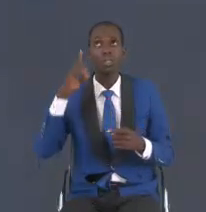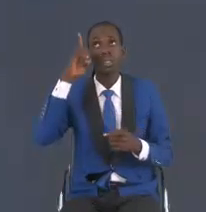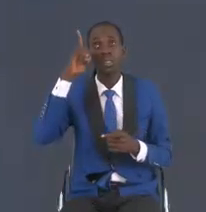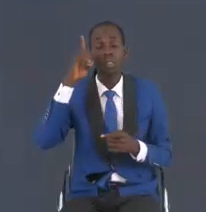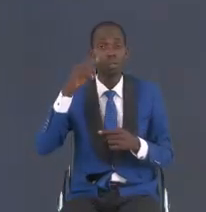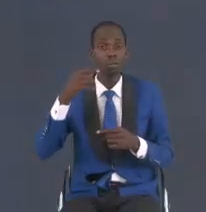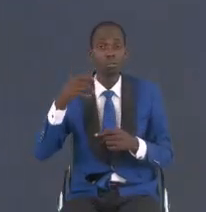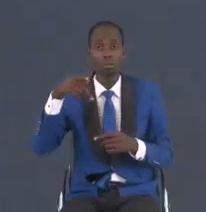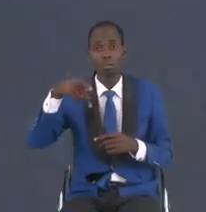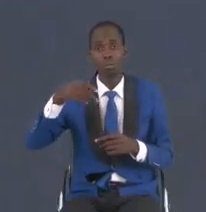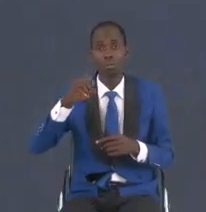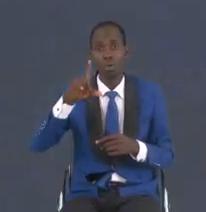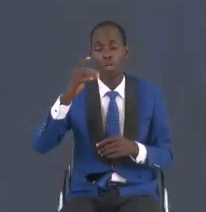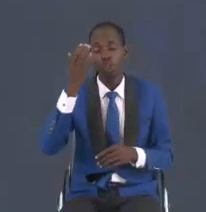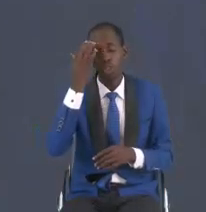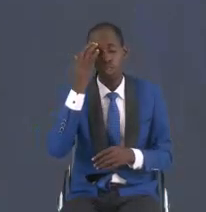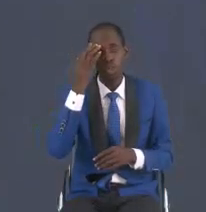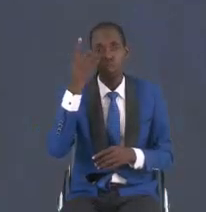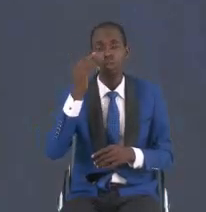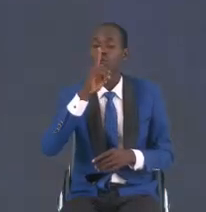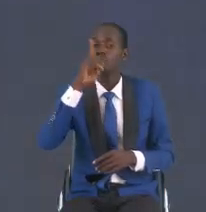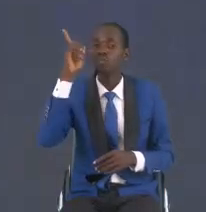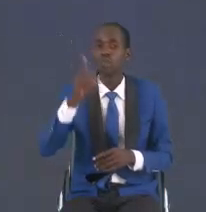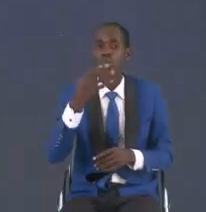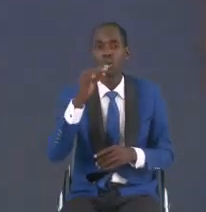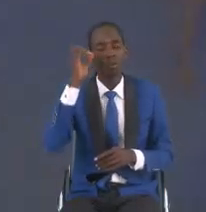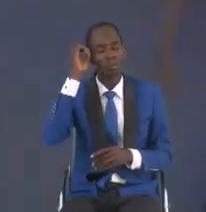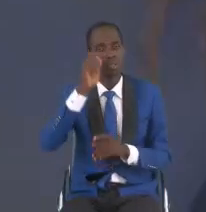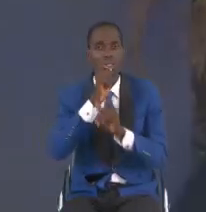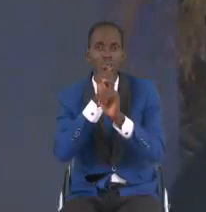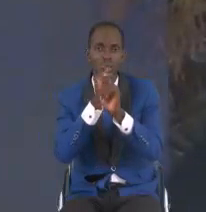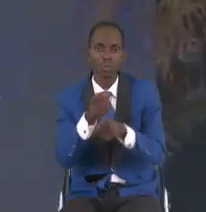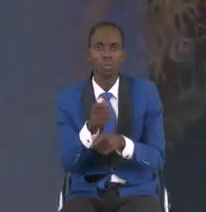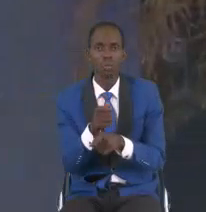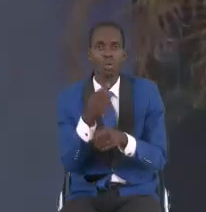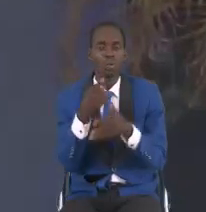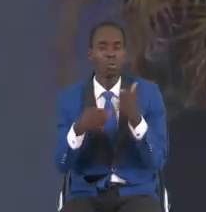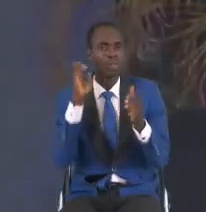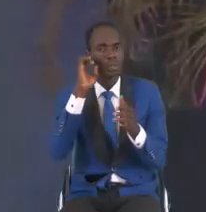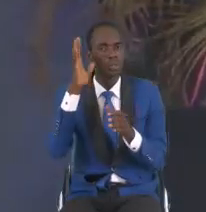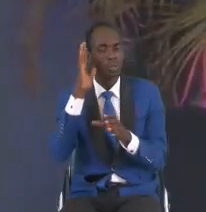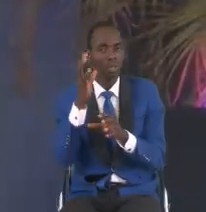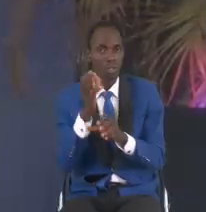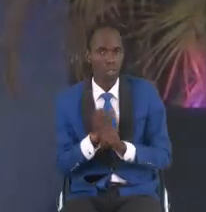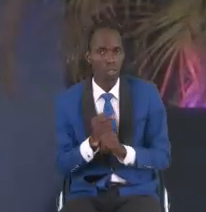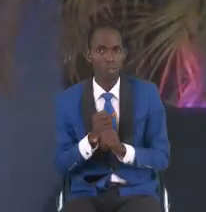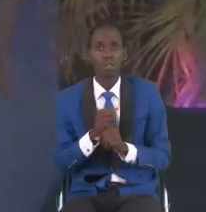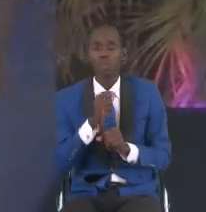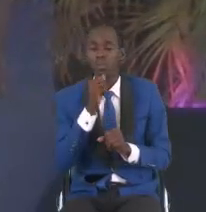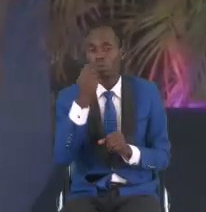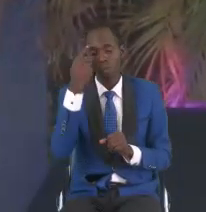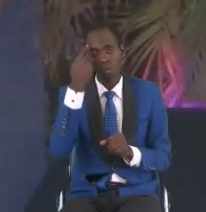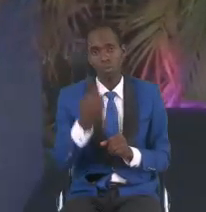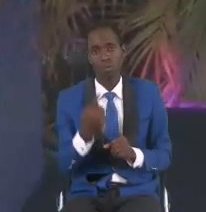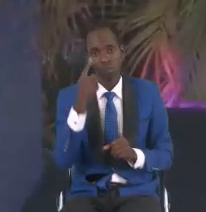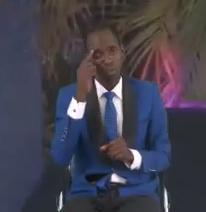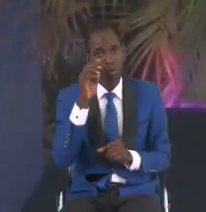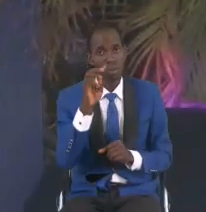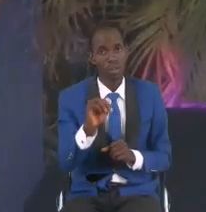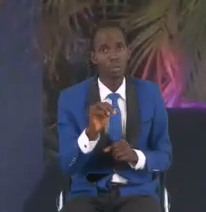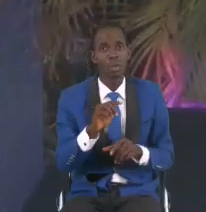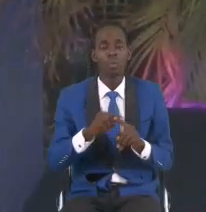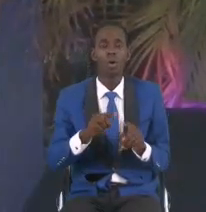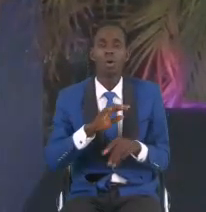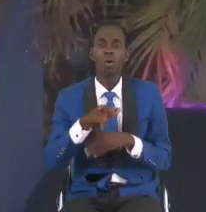the reward, what he was going to have. And then he said, it's not only for me, but also unto all